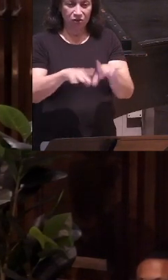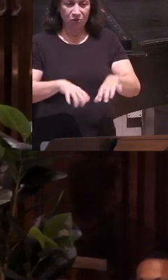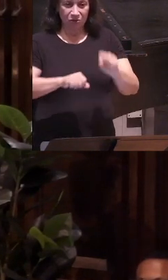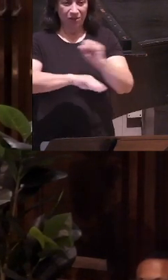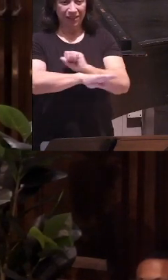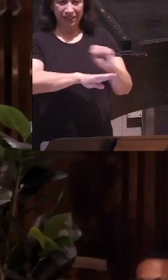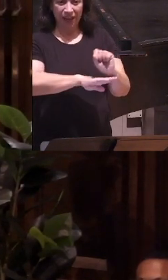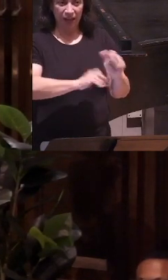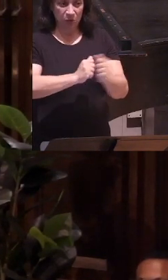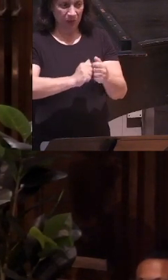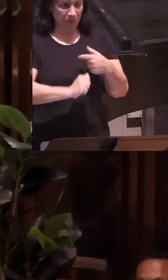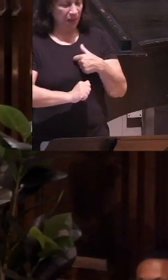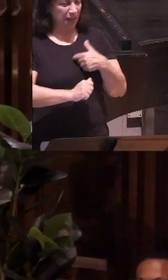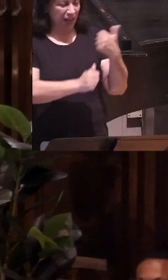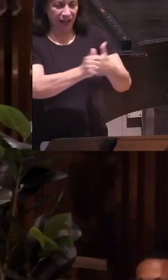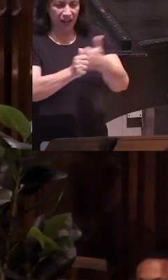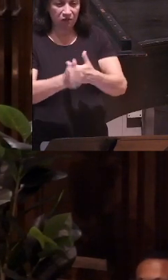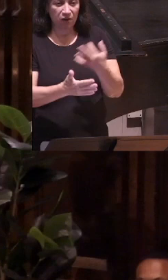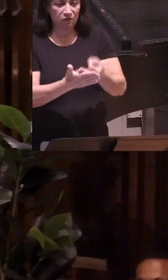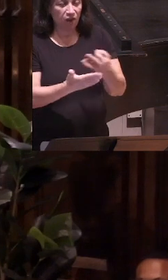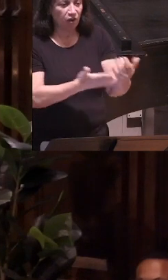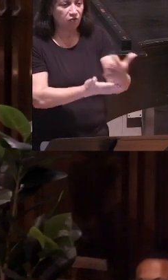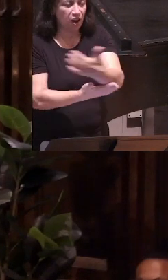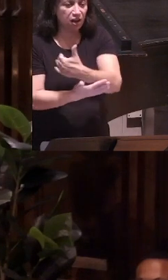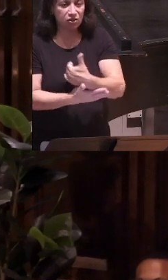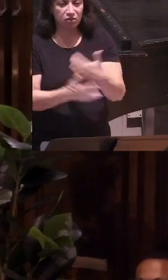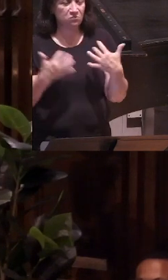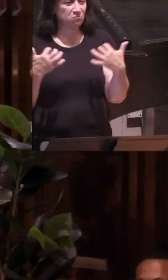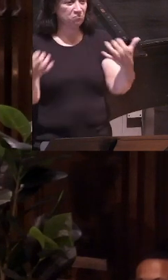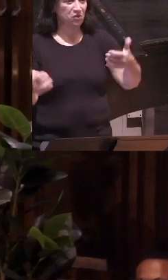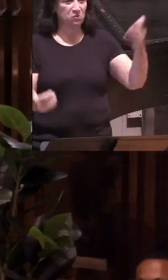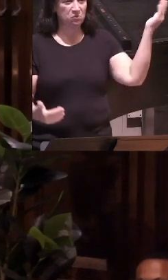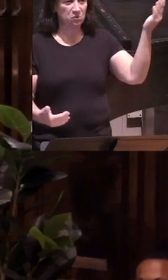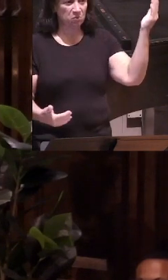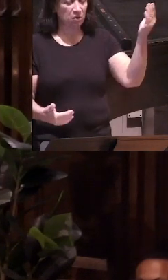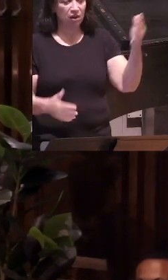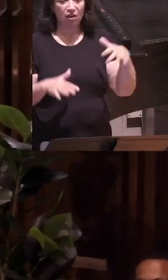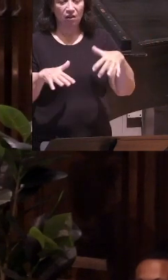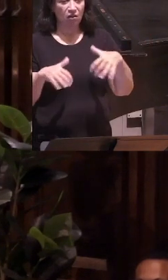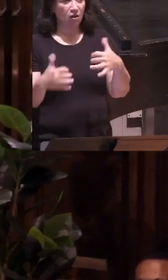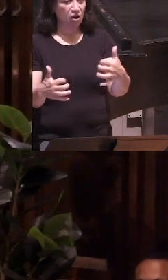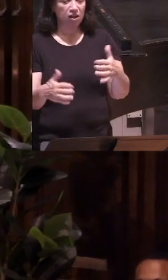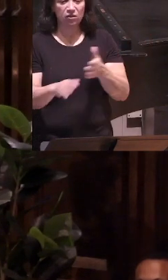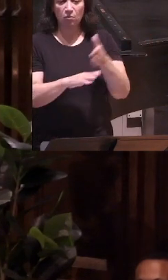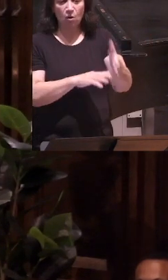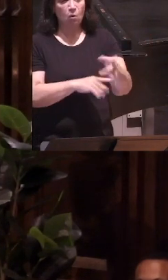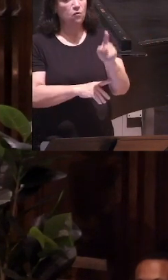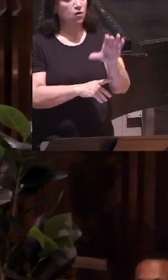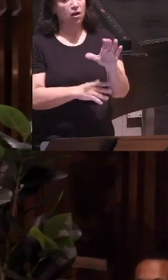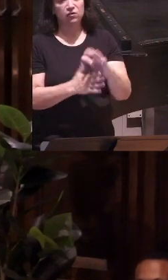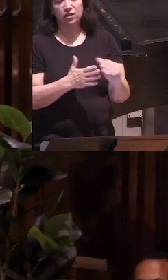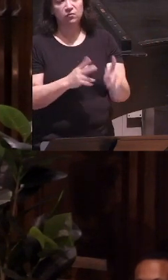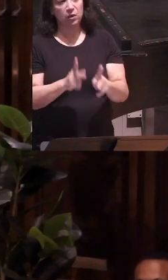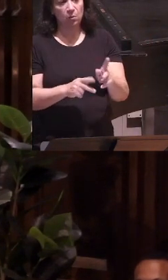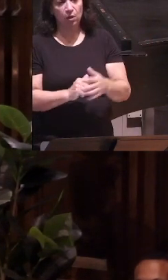me at every fundraiser to an audience of well over 100 people.